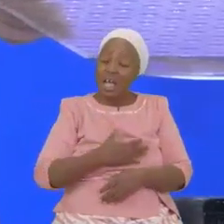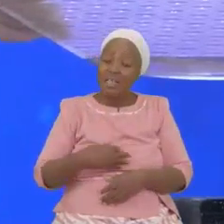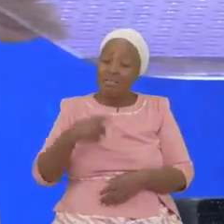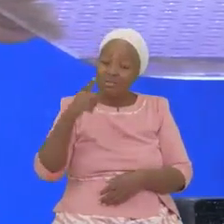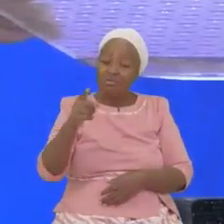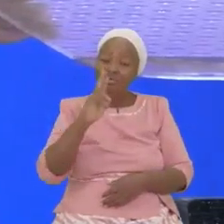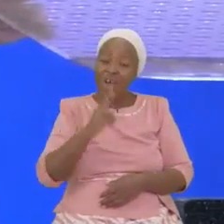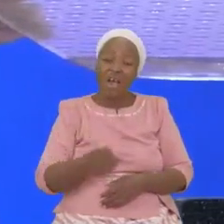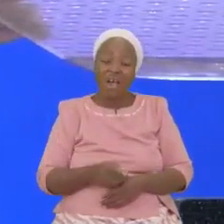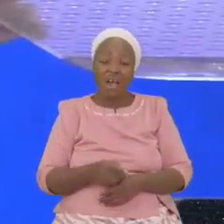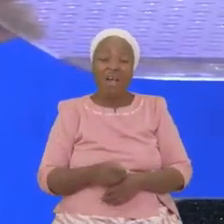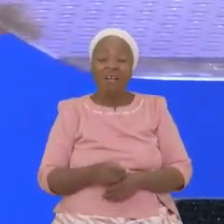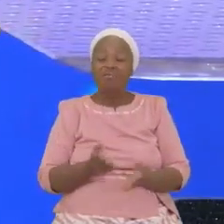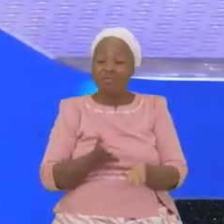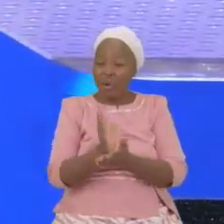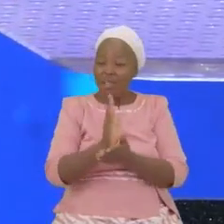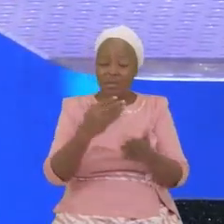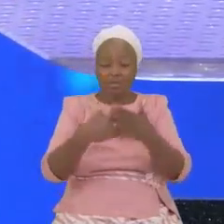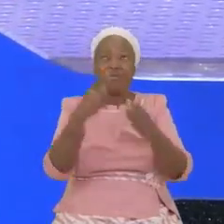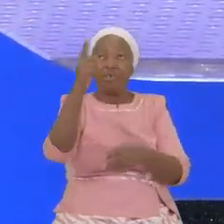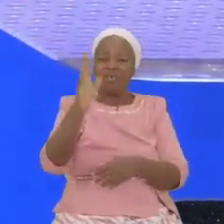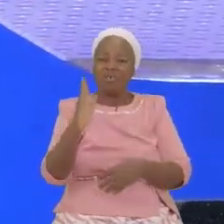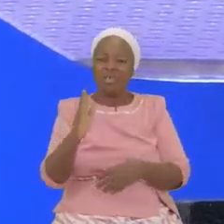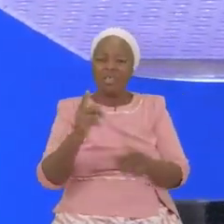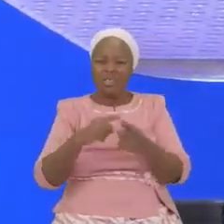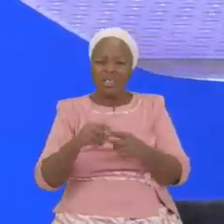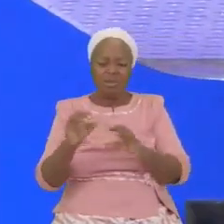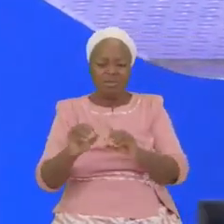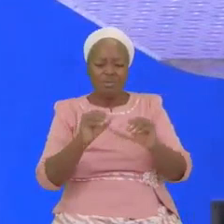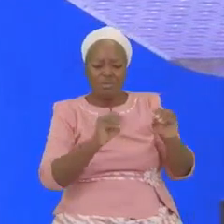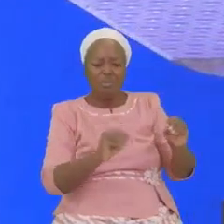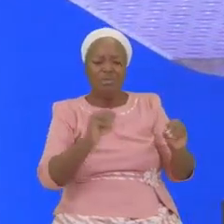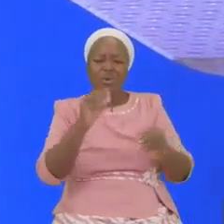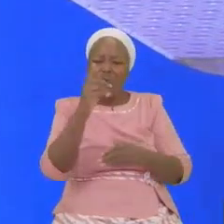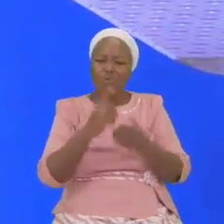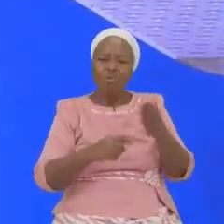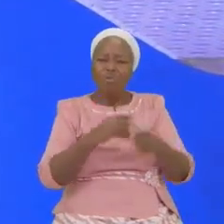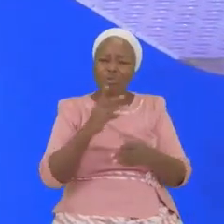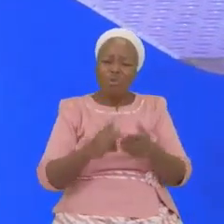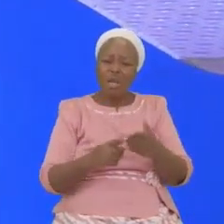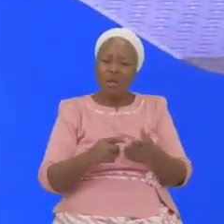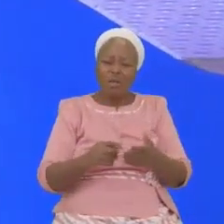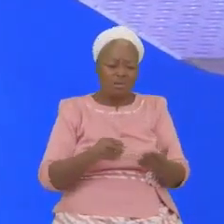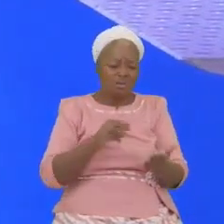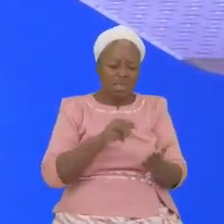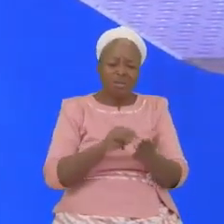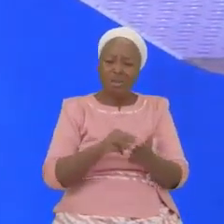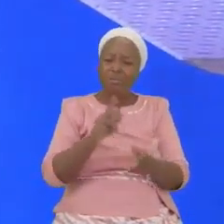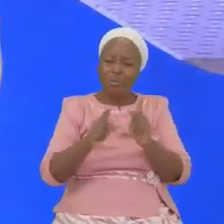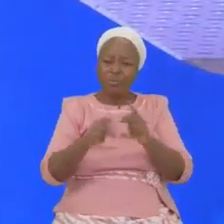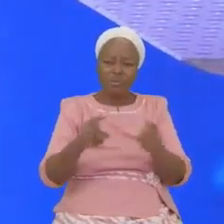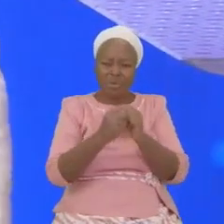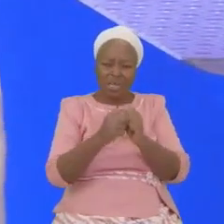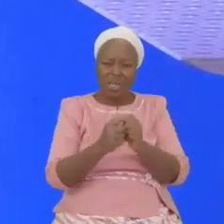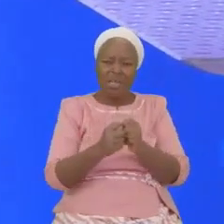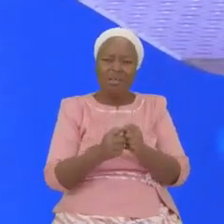are right in the sight of heaven. Put 1,000 people together and put 1,000,000 people together